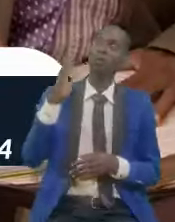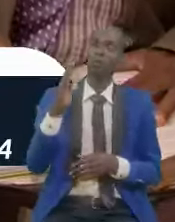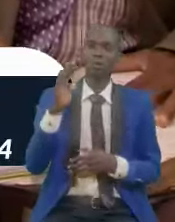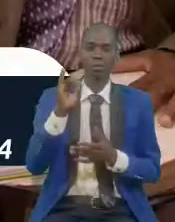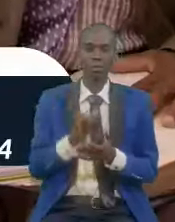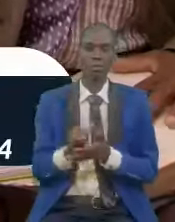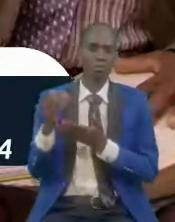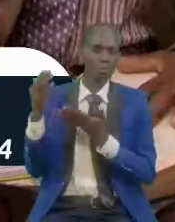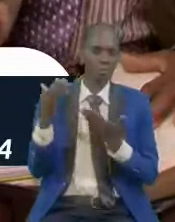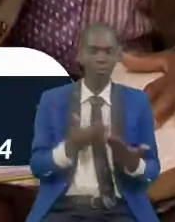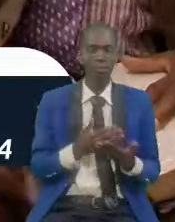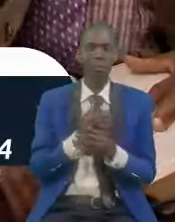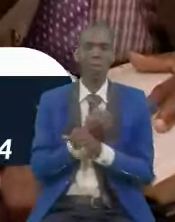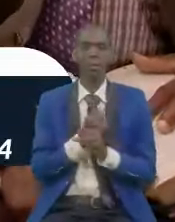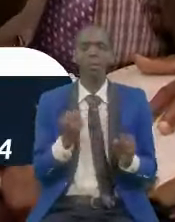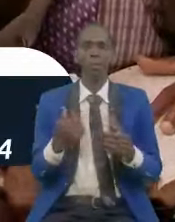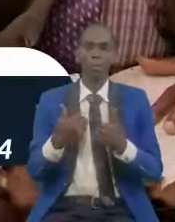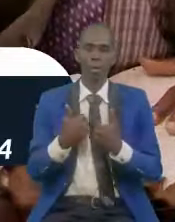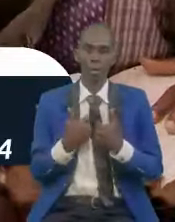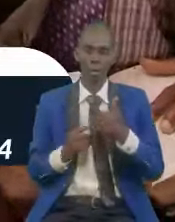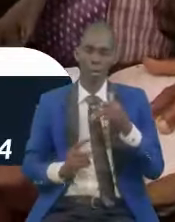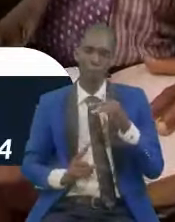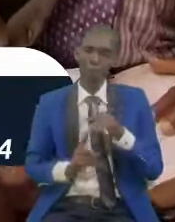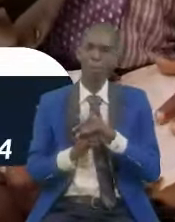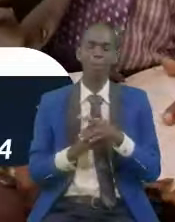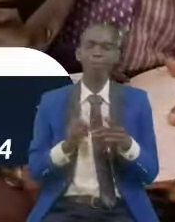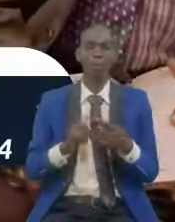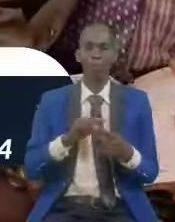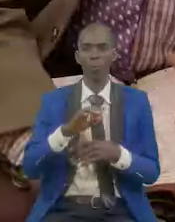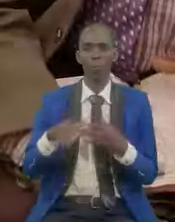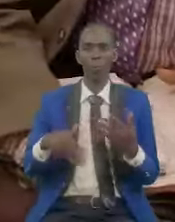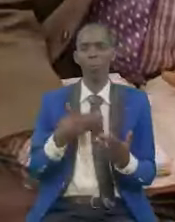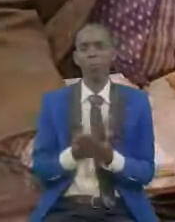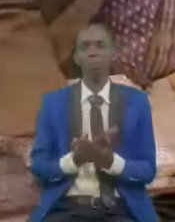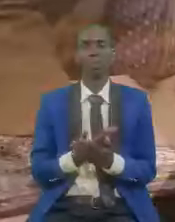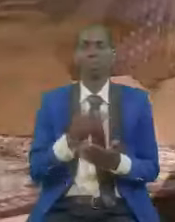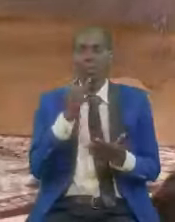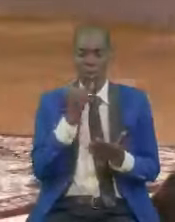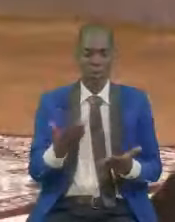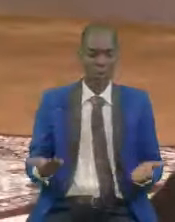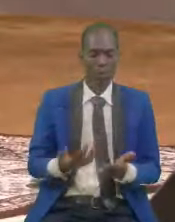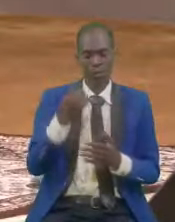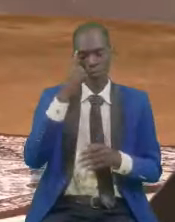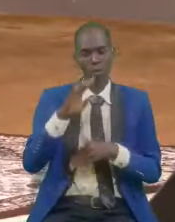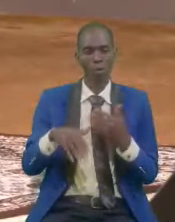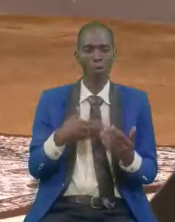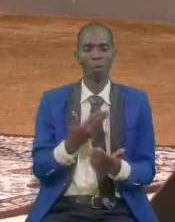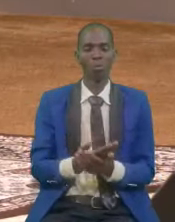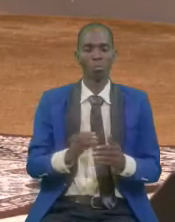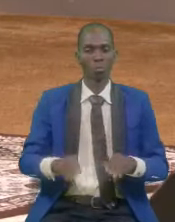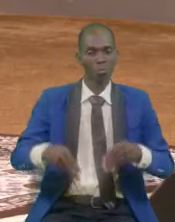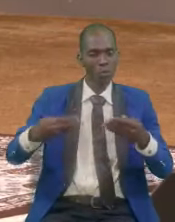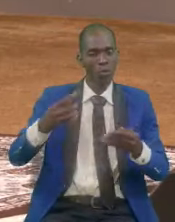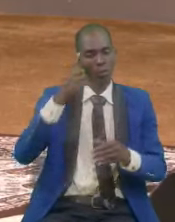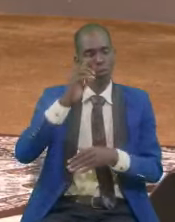that bringeth salvation has appeared to all, available for all, provided